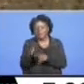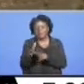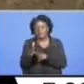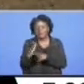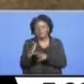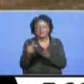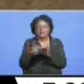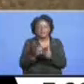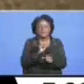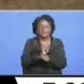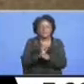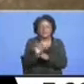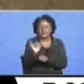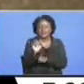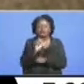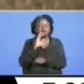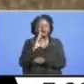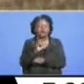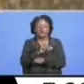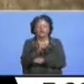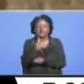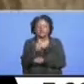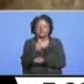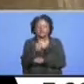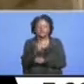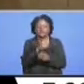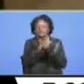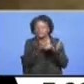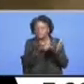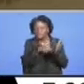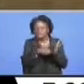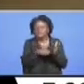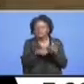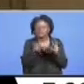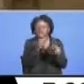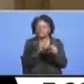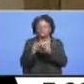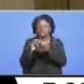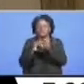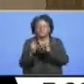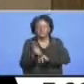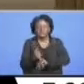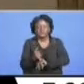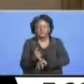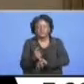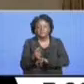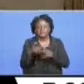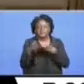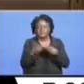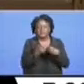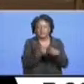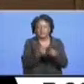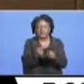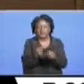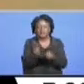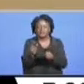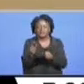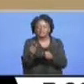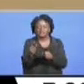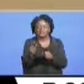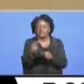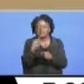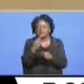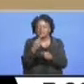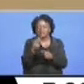this piece of work, much like her others, critiques tourism, a style she identified after growing up close to the straw and tourism industry